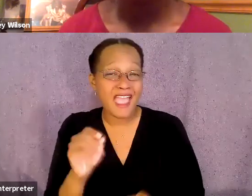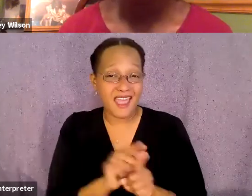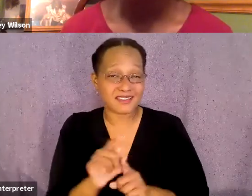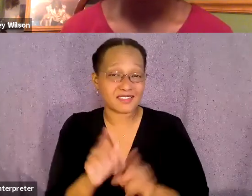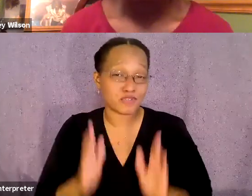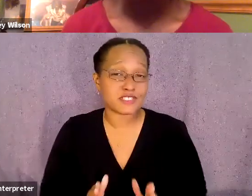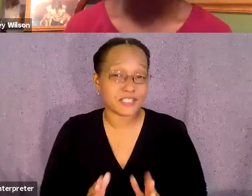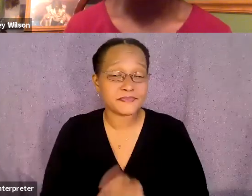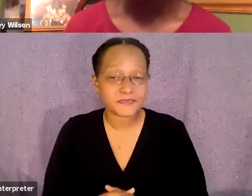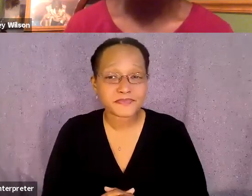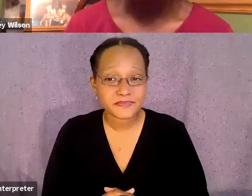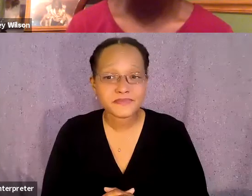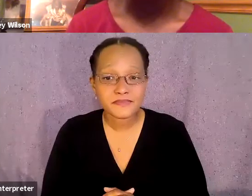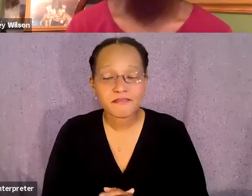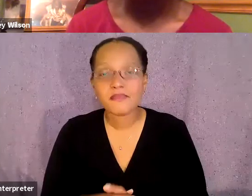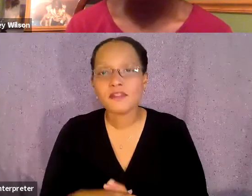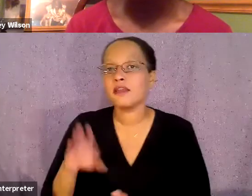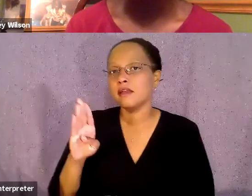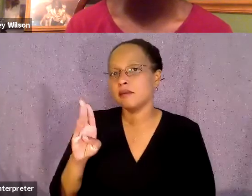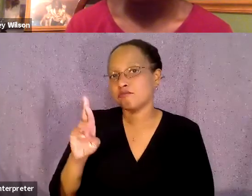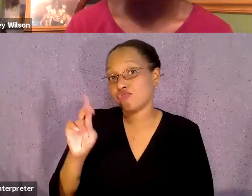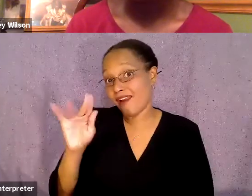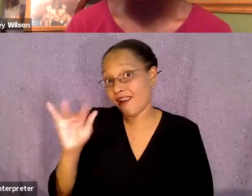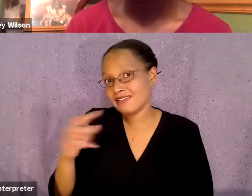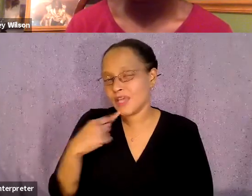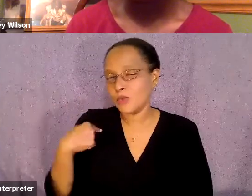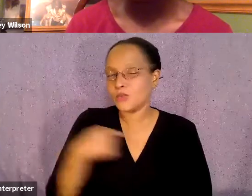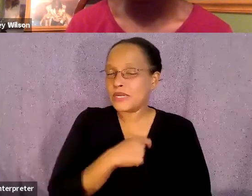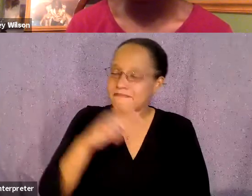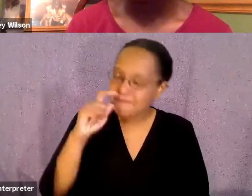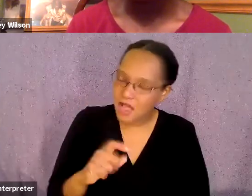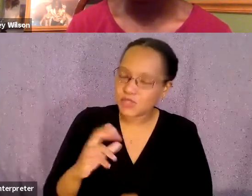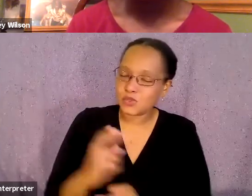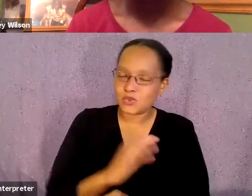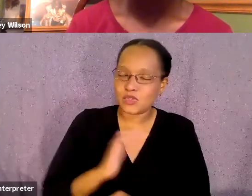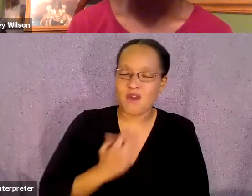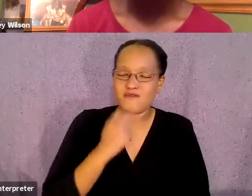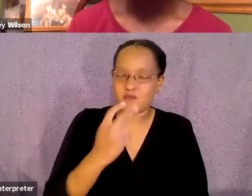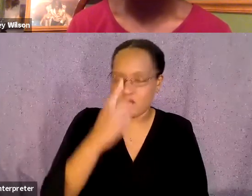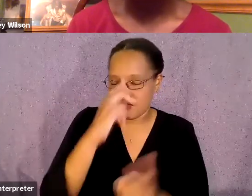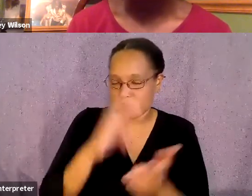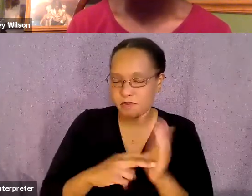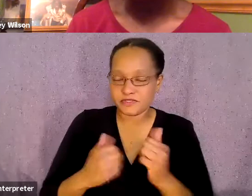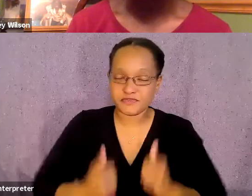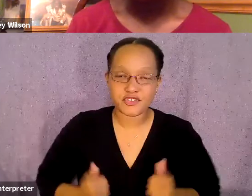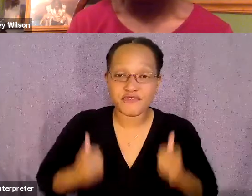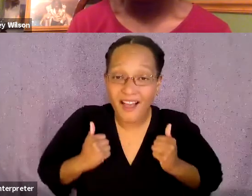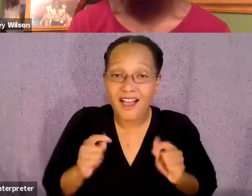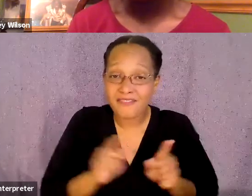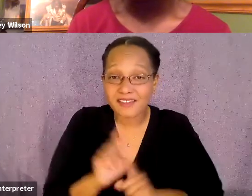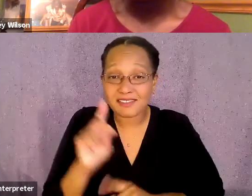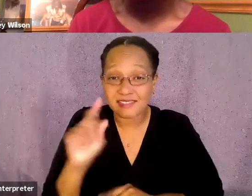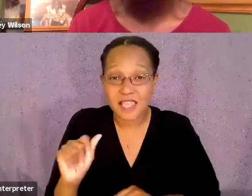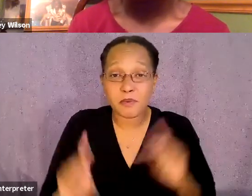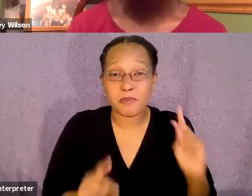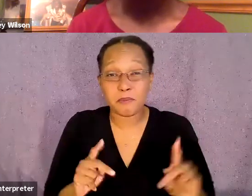literally survive. We have to use our voices to survive as Black disabled women, let alone to try to thrive out here, but to live, literally just